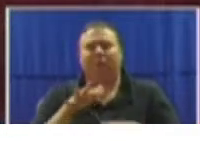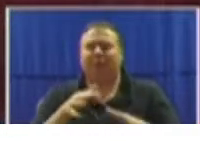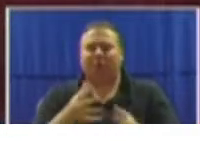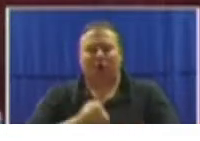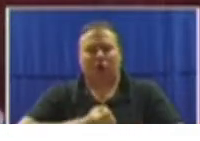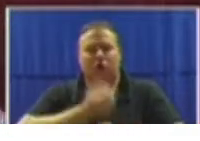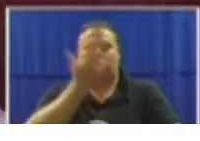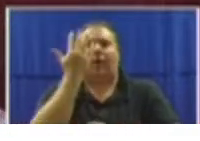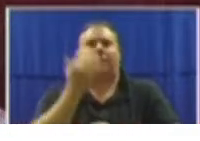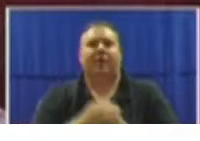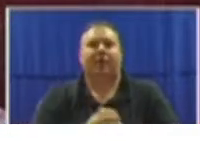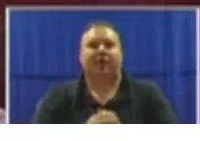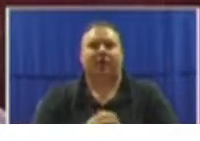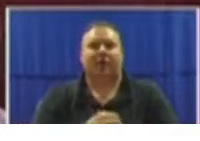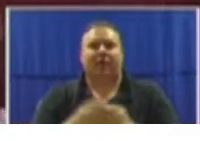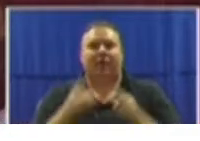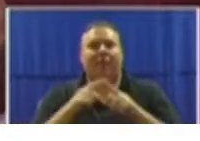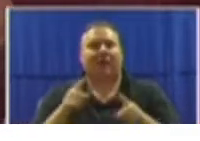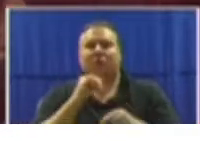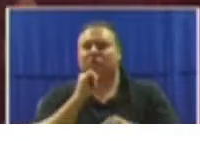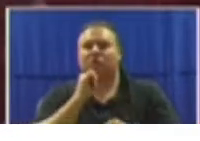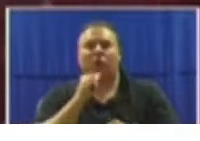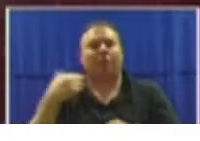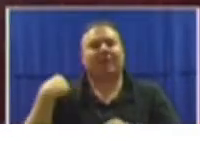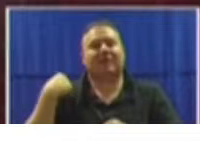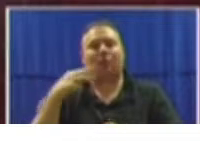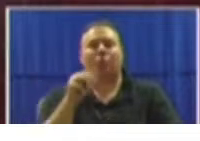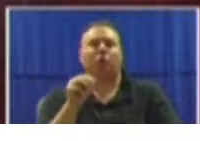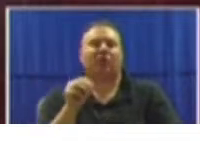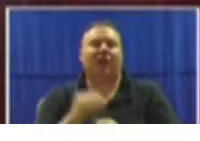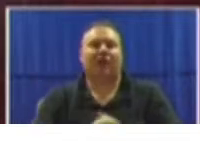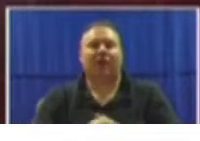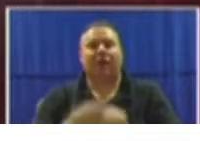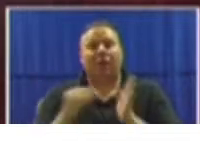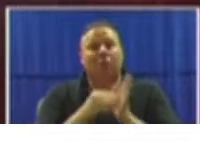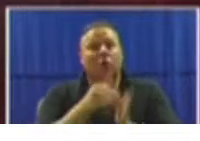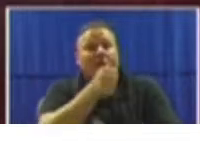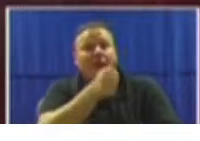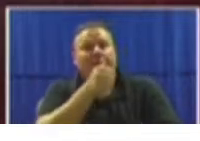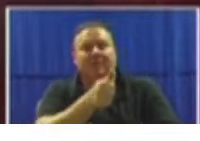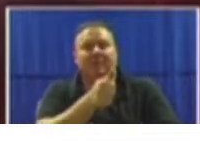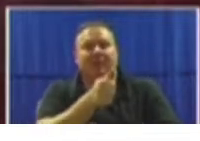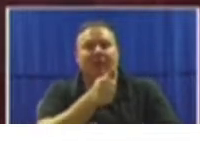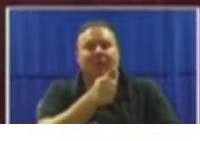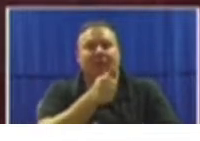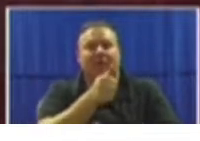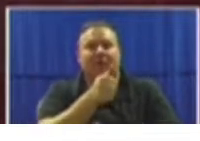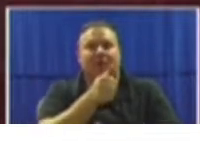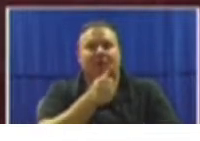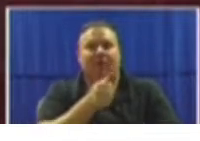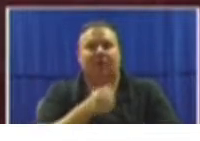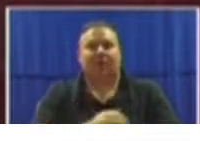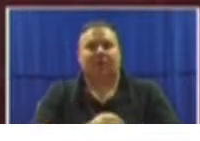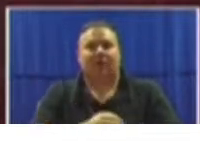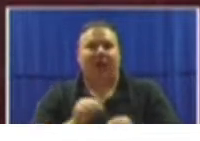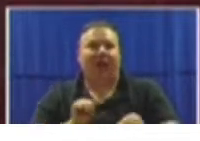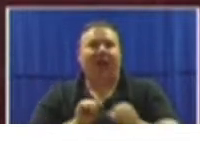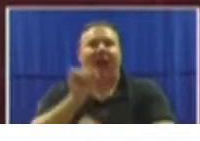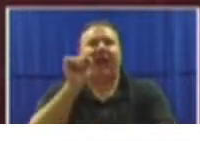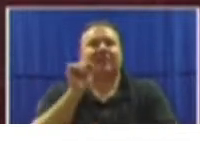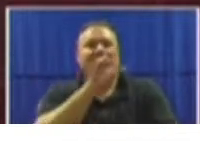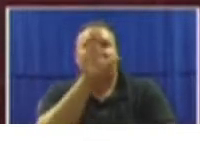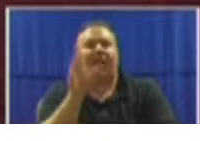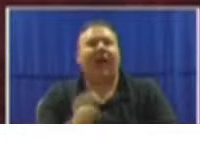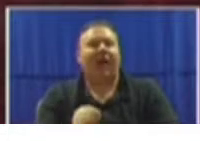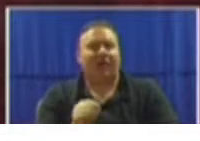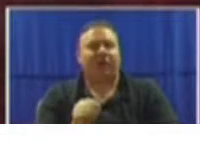not the Minister Mutwaledi, who has appointed himself as a crusader for anti-African sentiment in